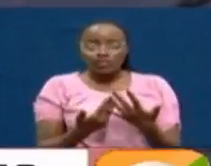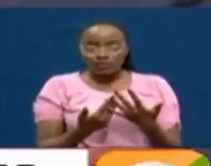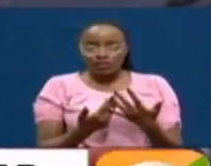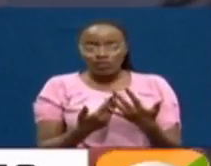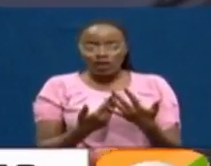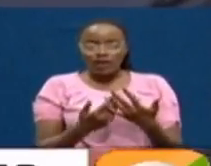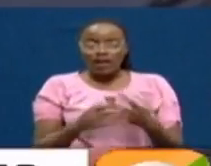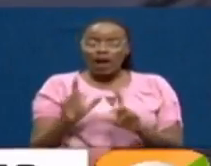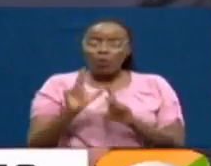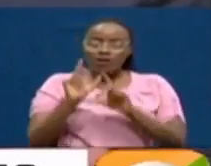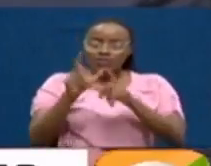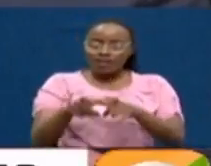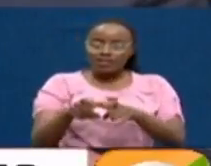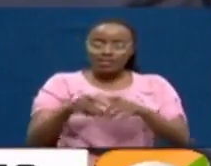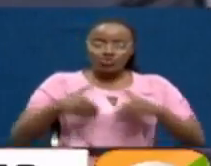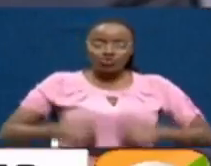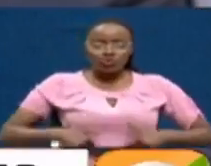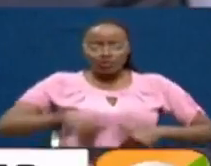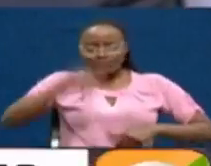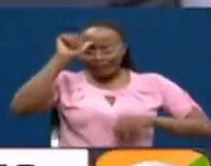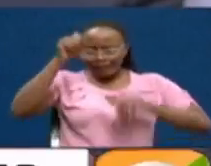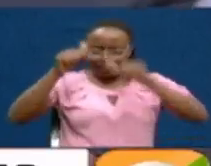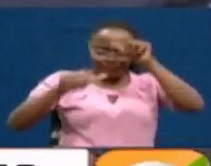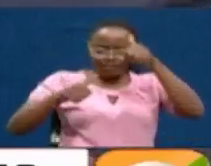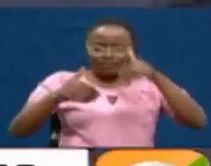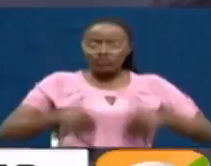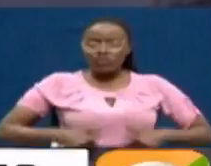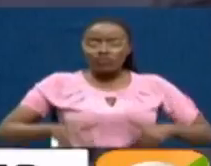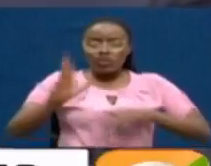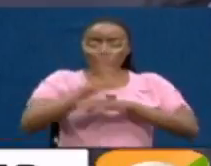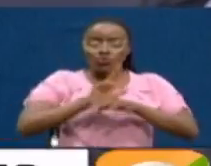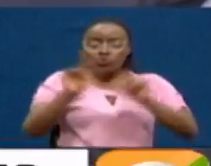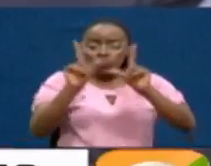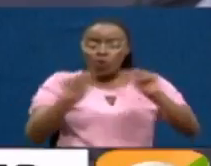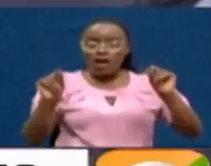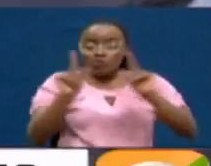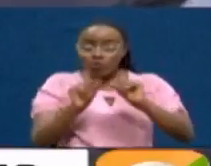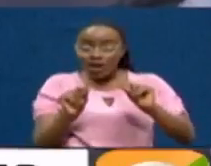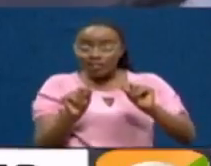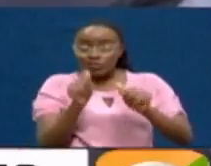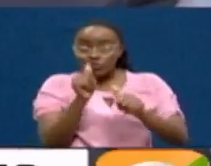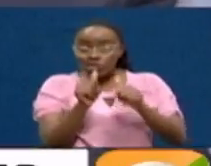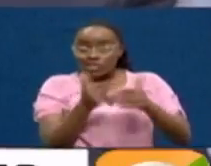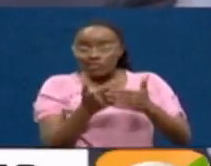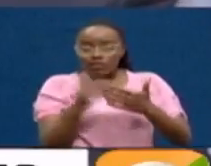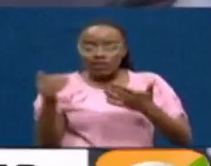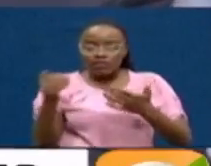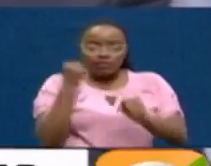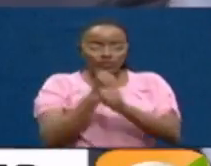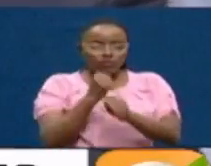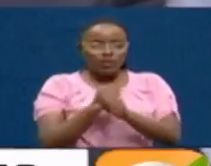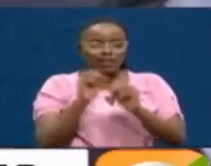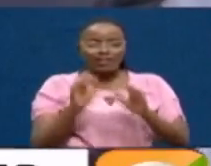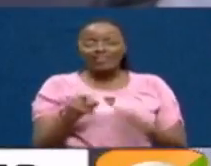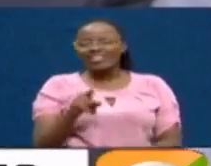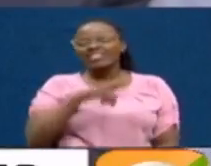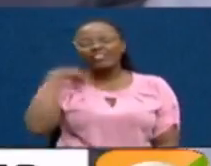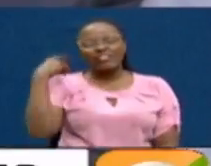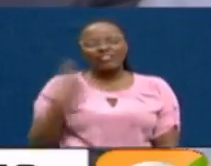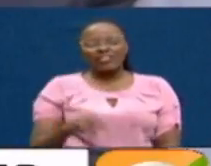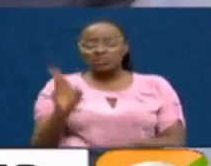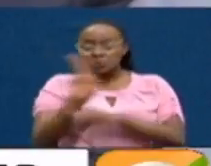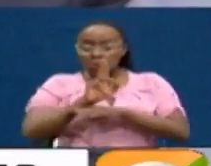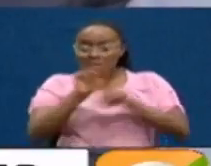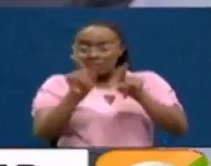our talented youth, by the way, and yet use the word unemployment in the same sentence, which to me is an oxymoron. I mean, it's ironic. All